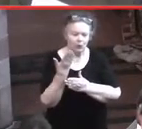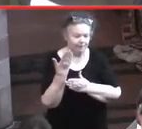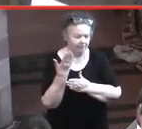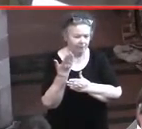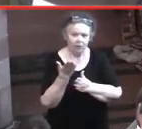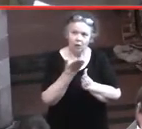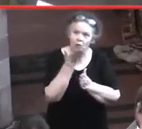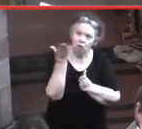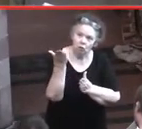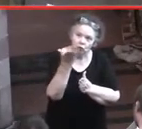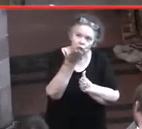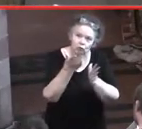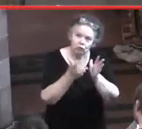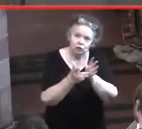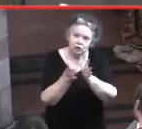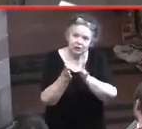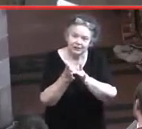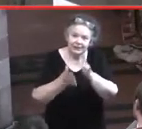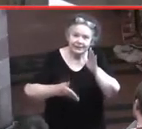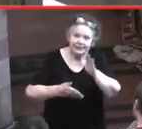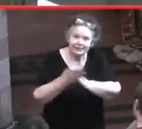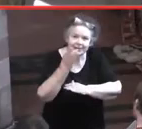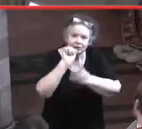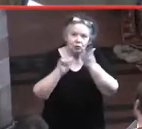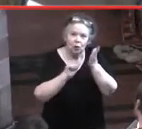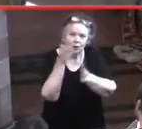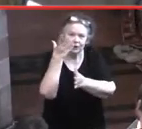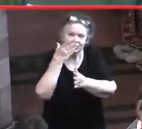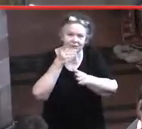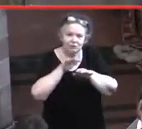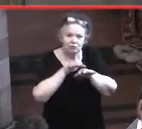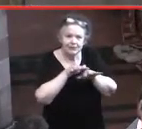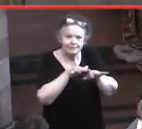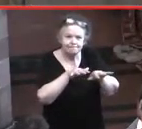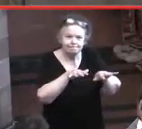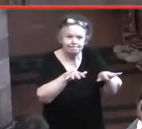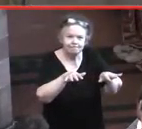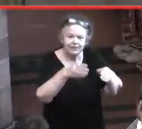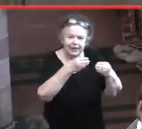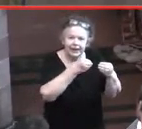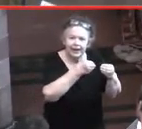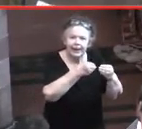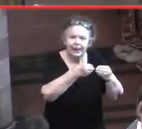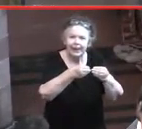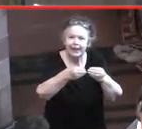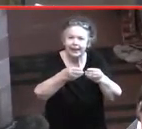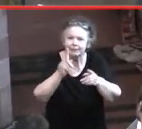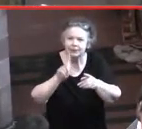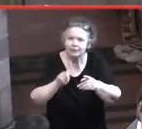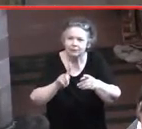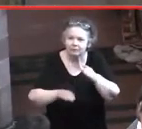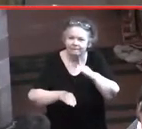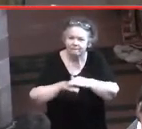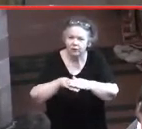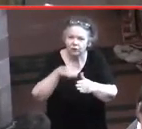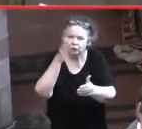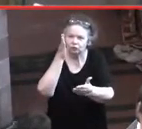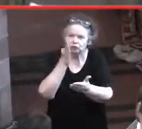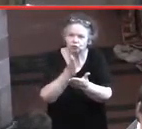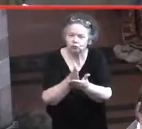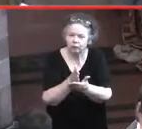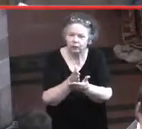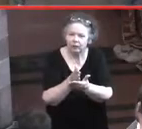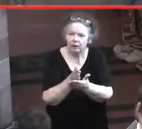Through him you sent your Holy Spirit to lead your people into all truth, calling among